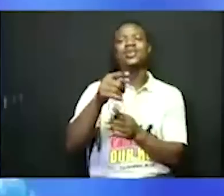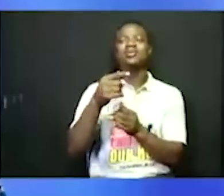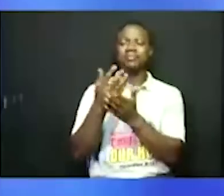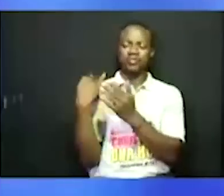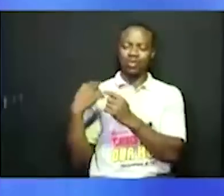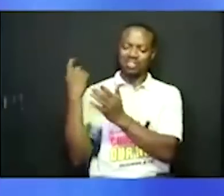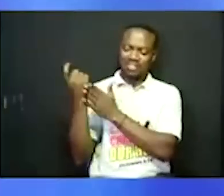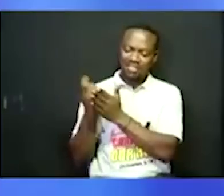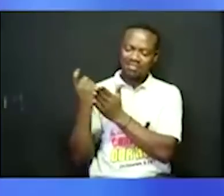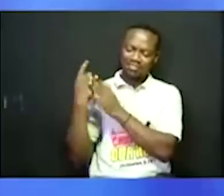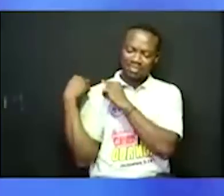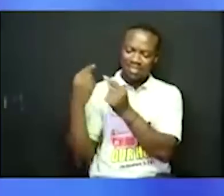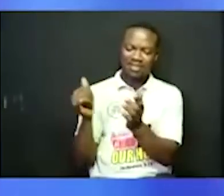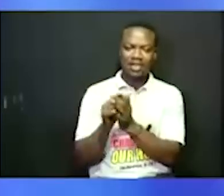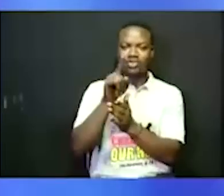offend